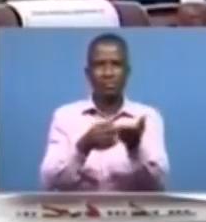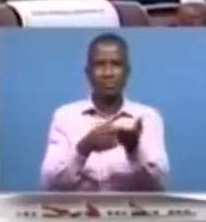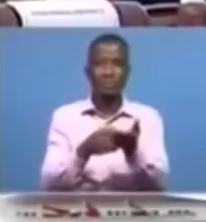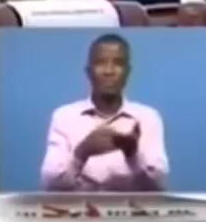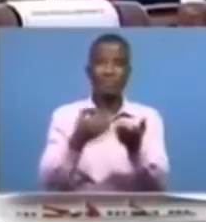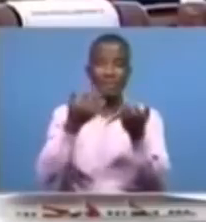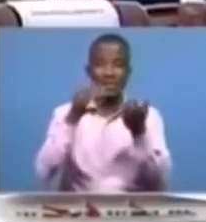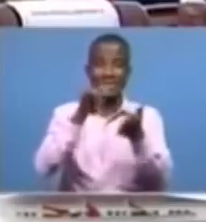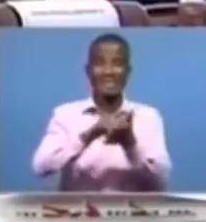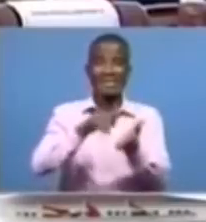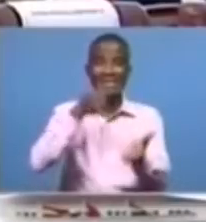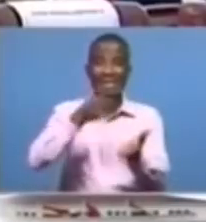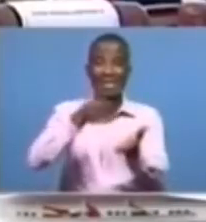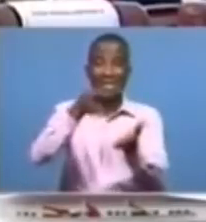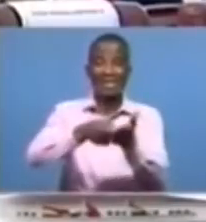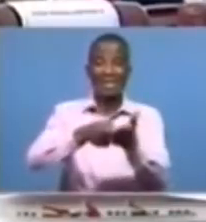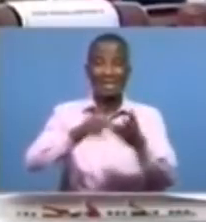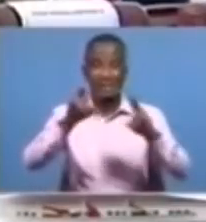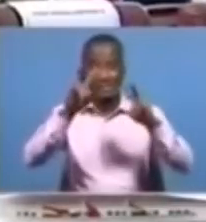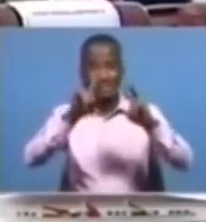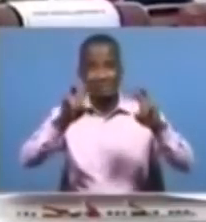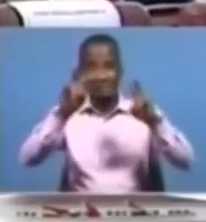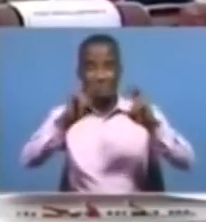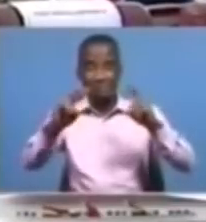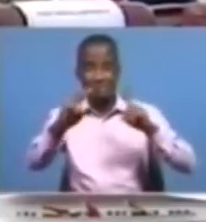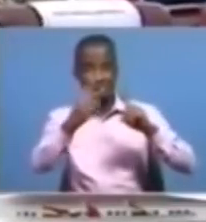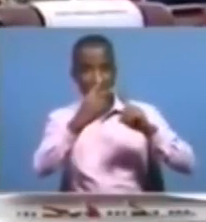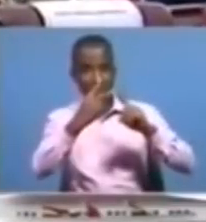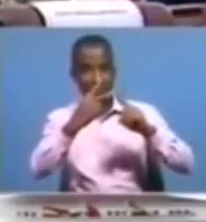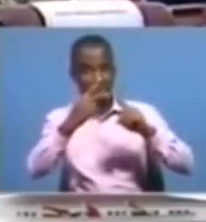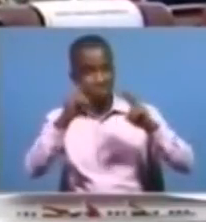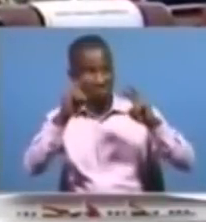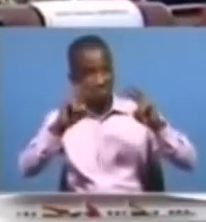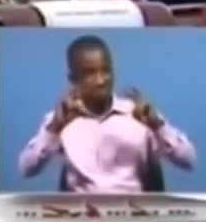And this review is in respect of our